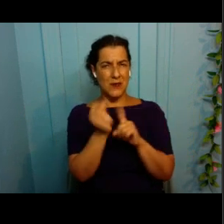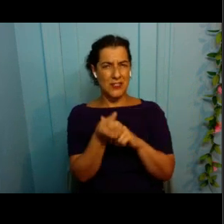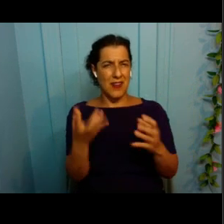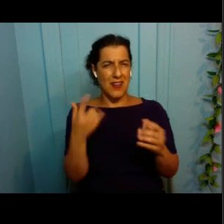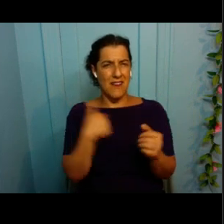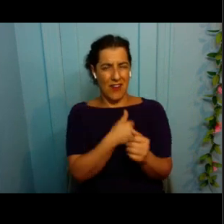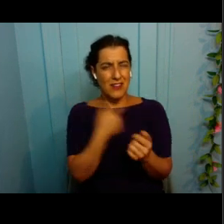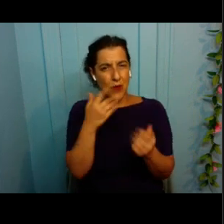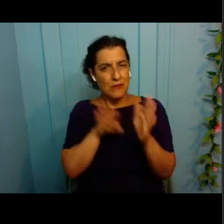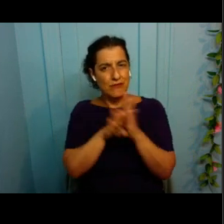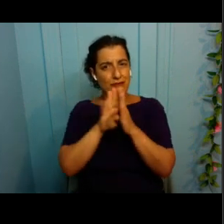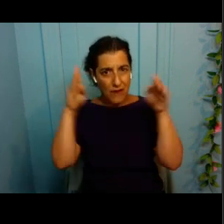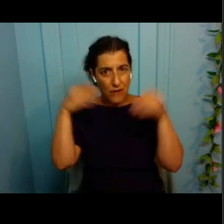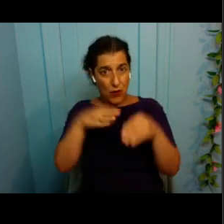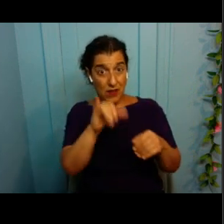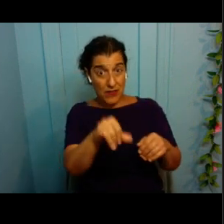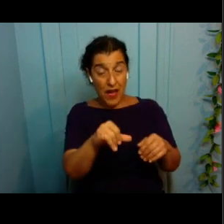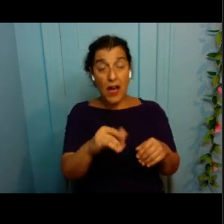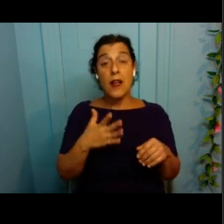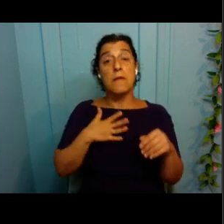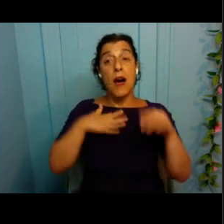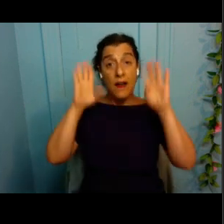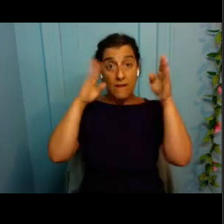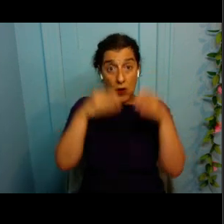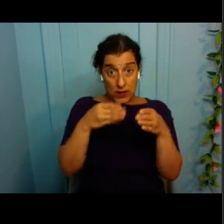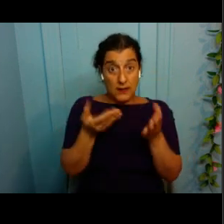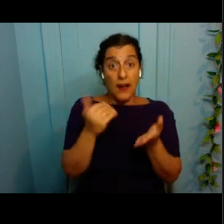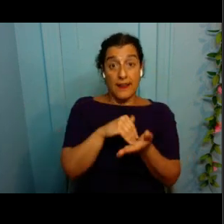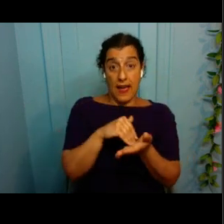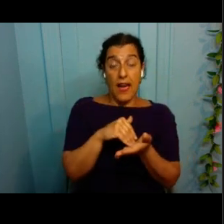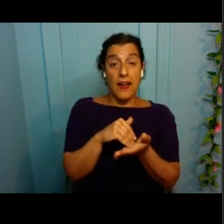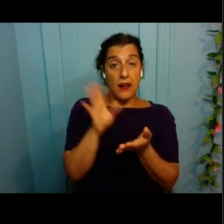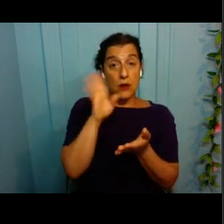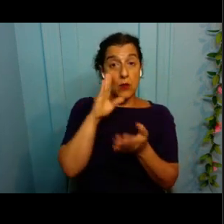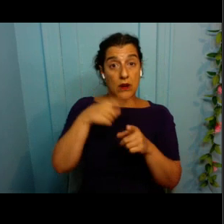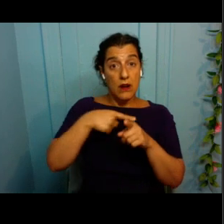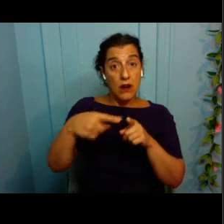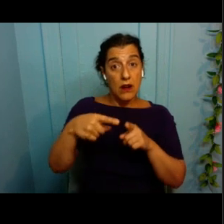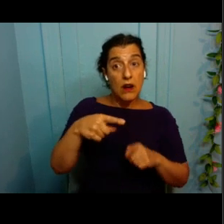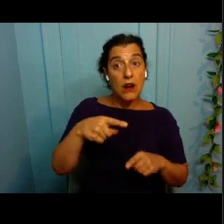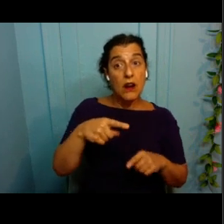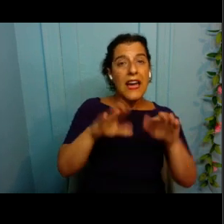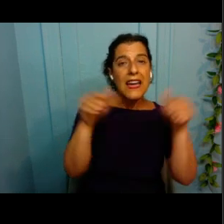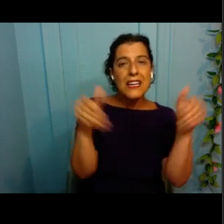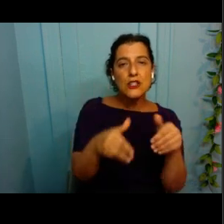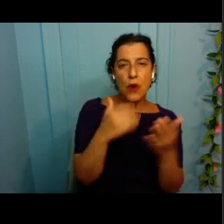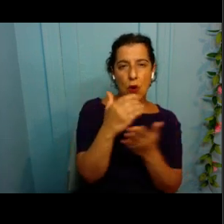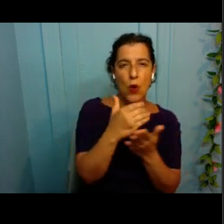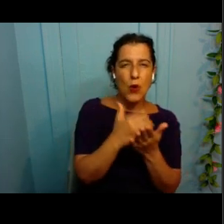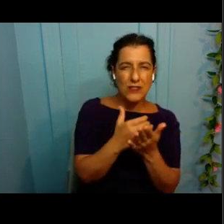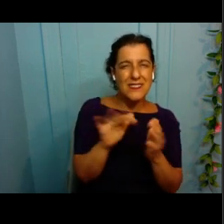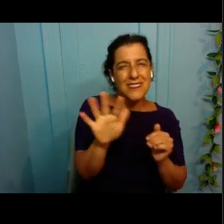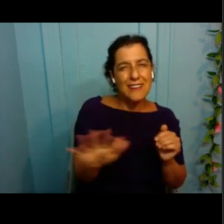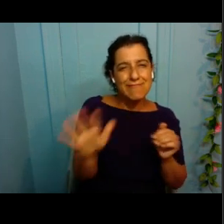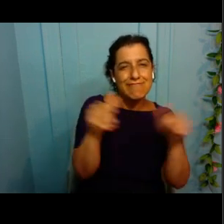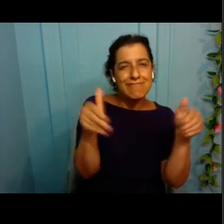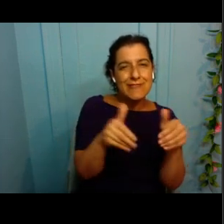so, and my focus again is going to be on intra-lee courses today. So I'm using the example